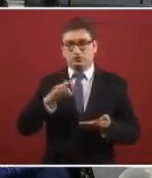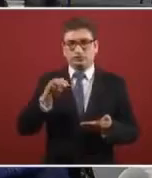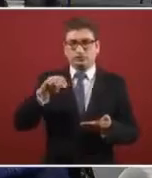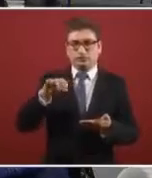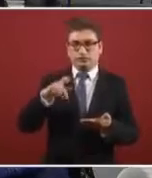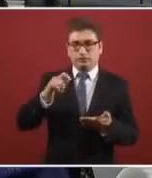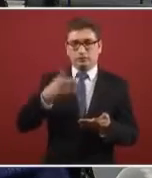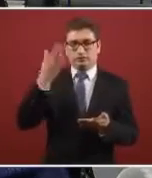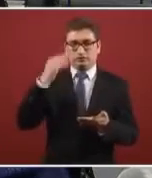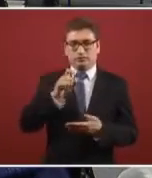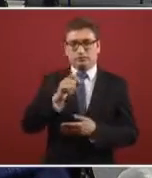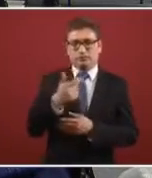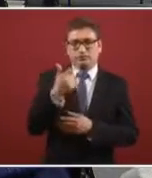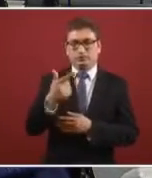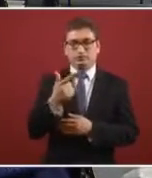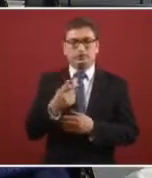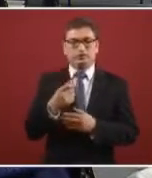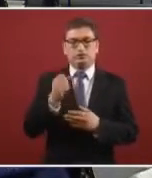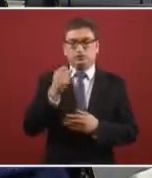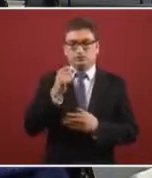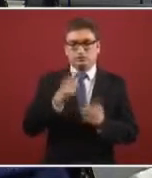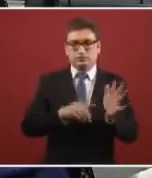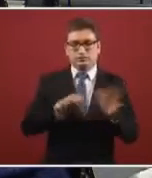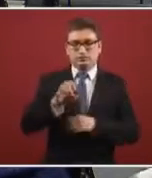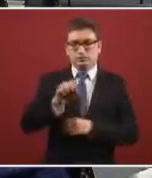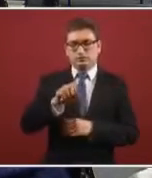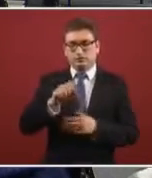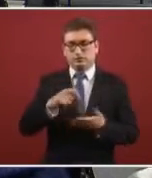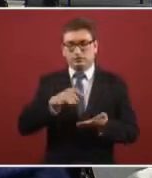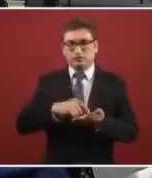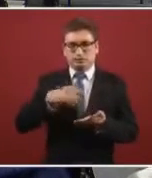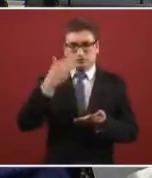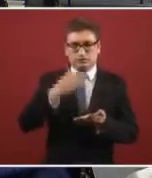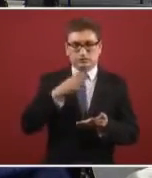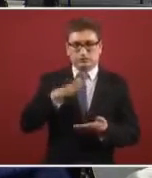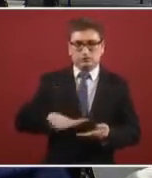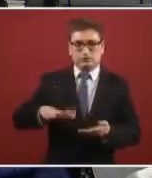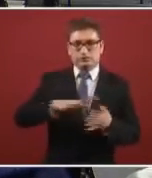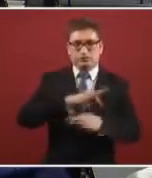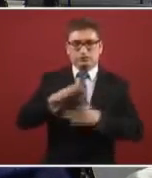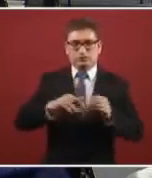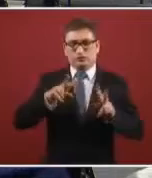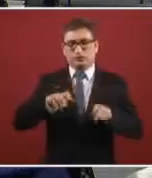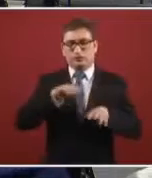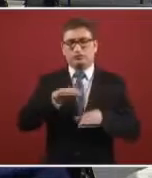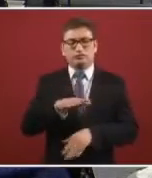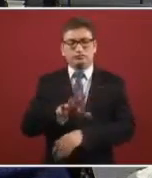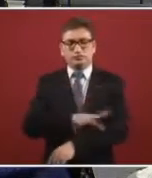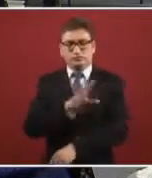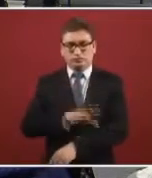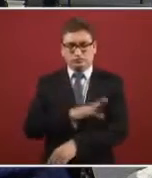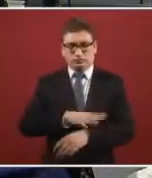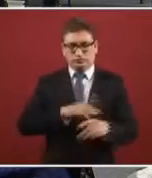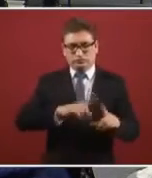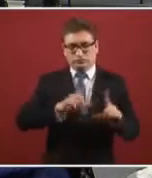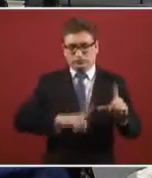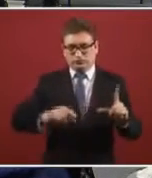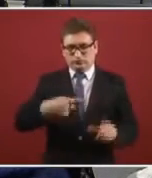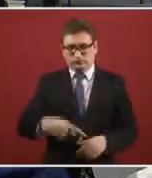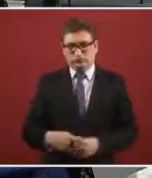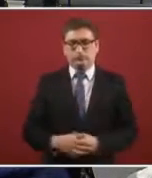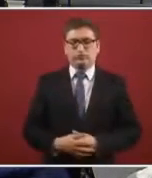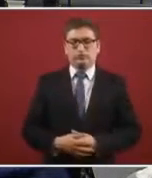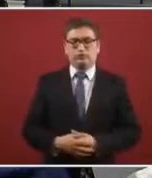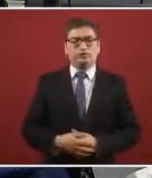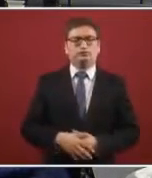escrita el 27 de septiembre de 1960 en el acto de nacionalización de la industria It was eléctrica. 1960 regarding the